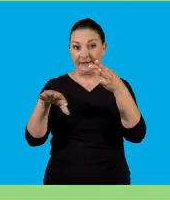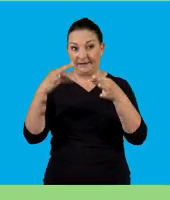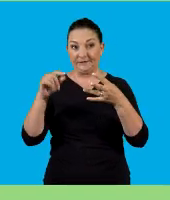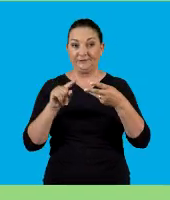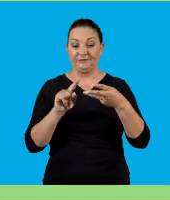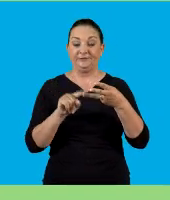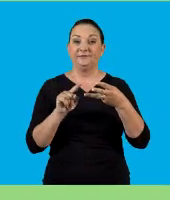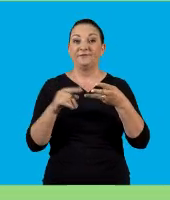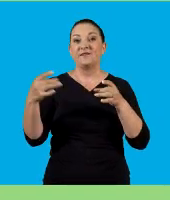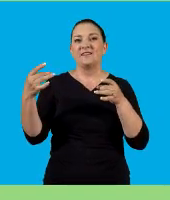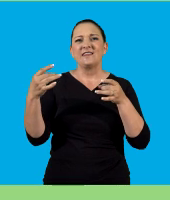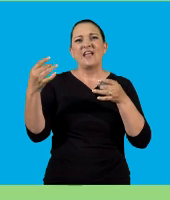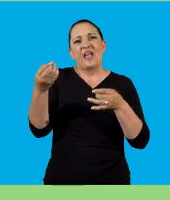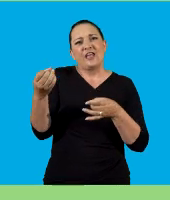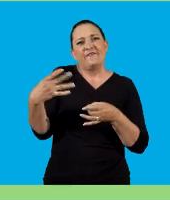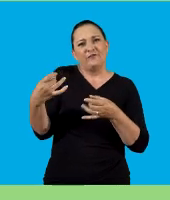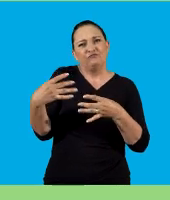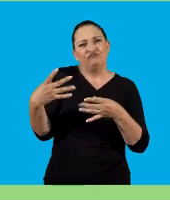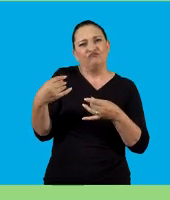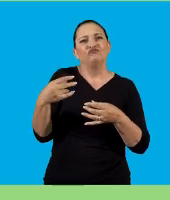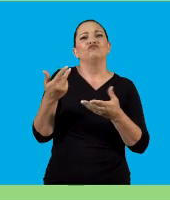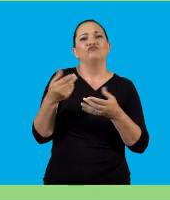analyzes, and conveys information.